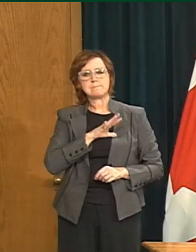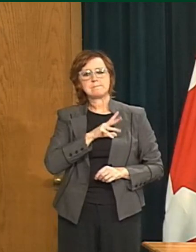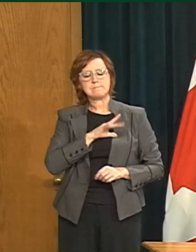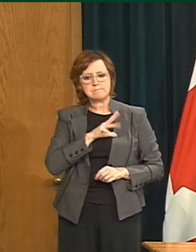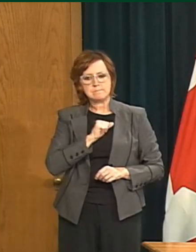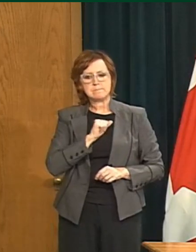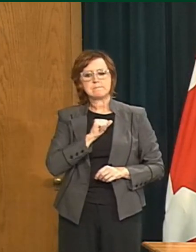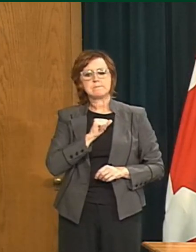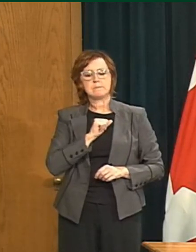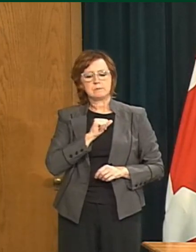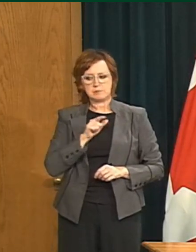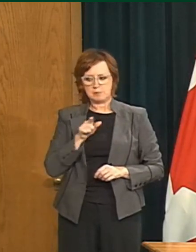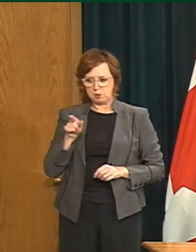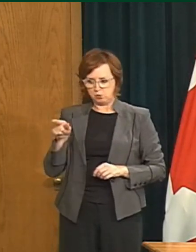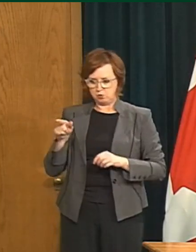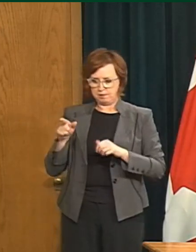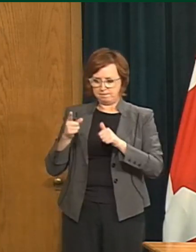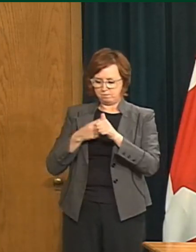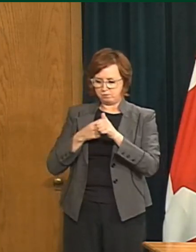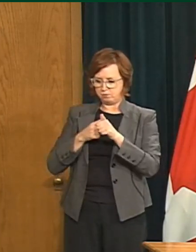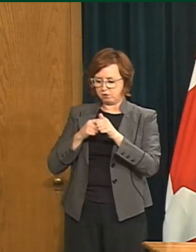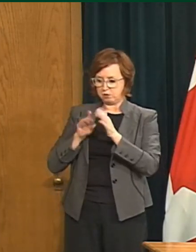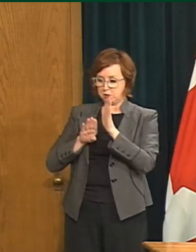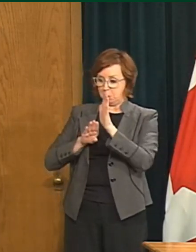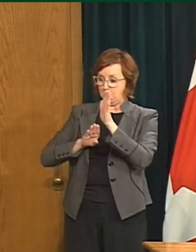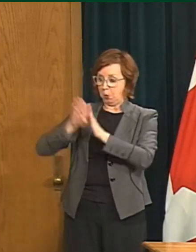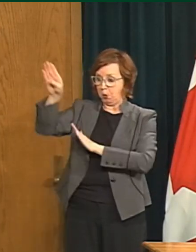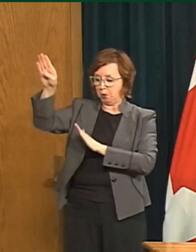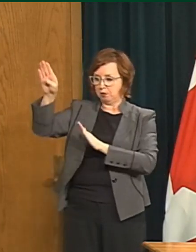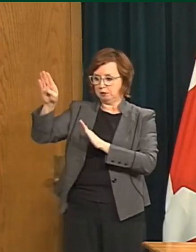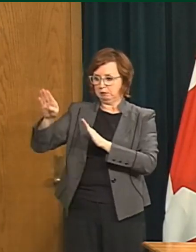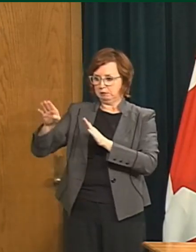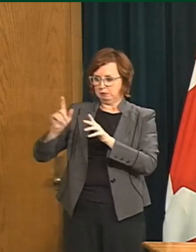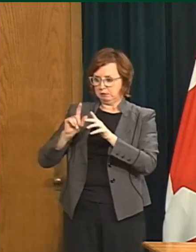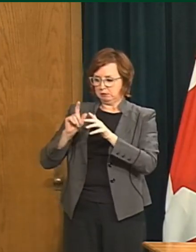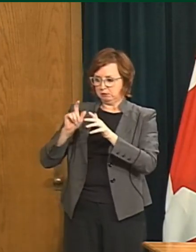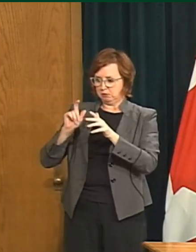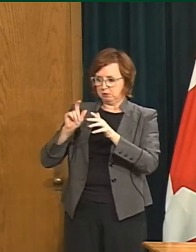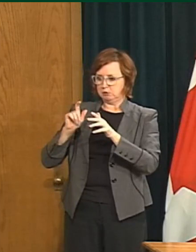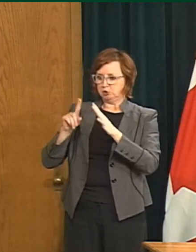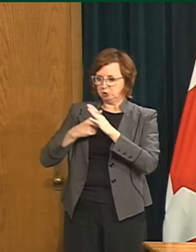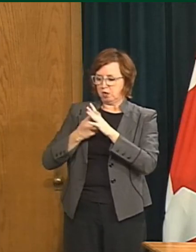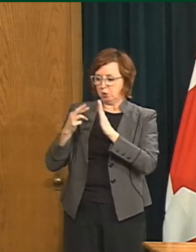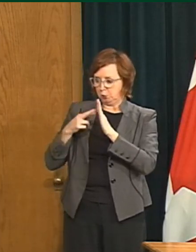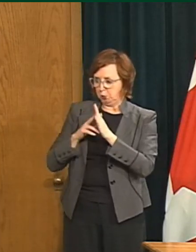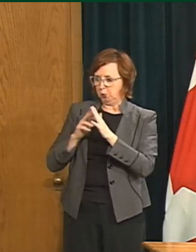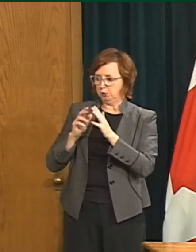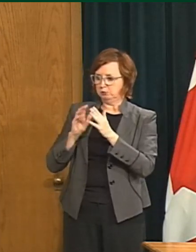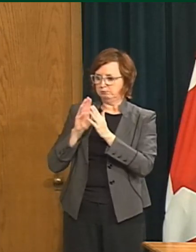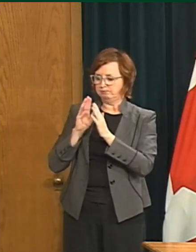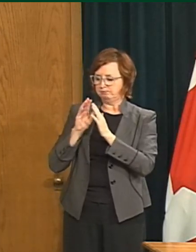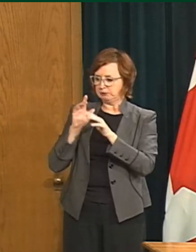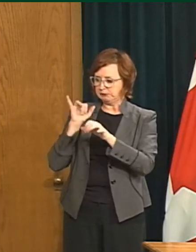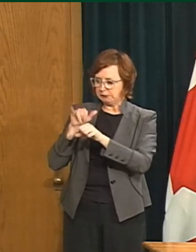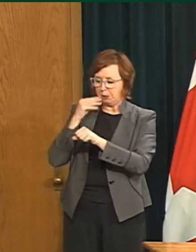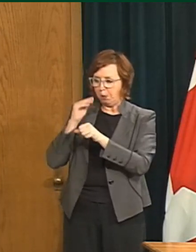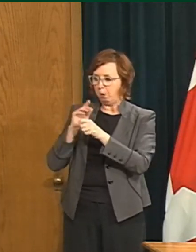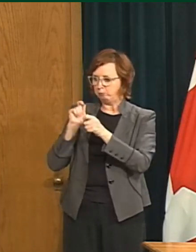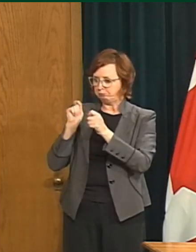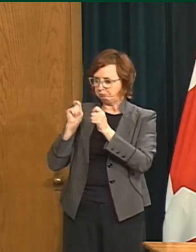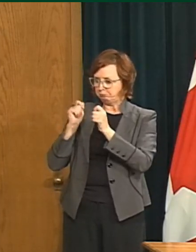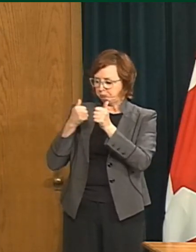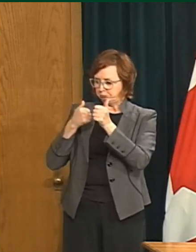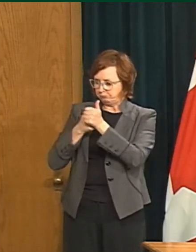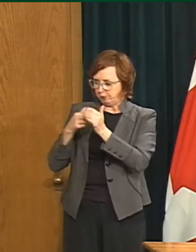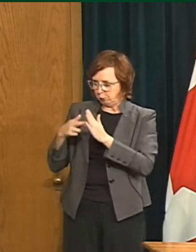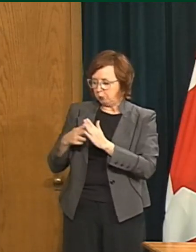they're easing restrictions, showing some upsurge, and how they're controlling that. So I think in that sense, this really is something that we are learning from each